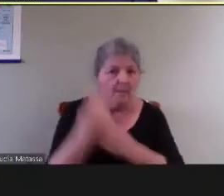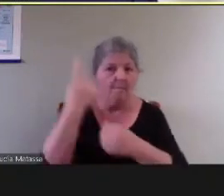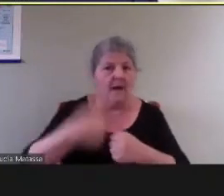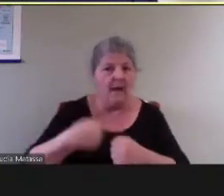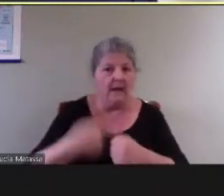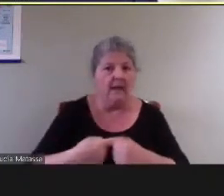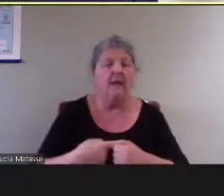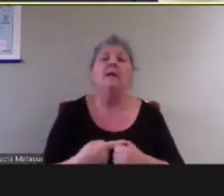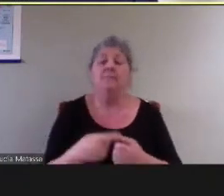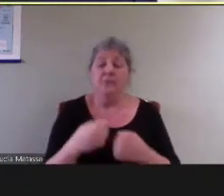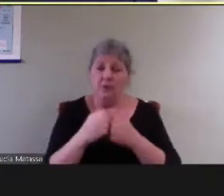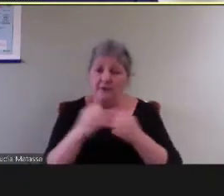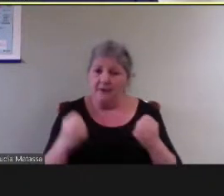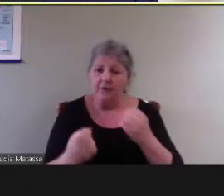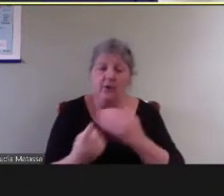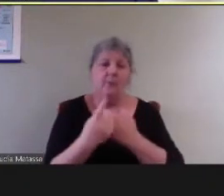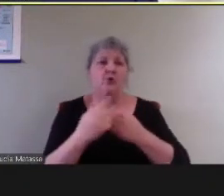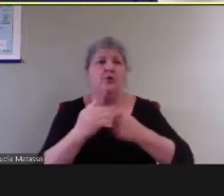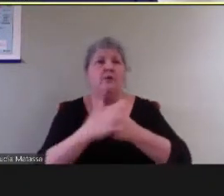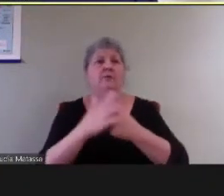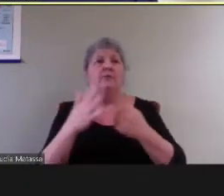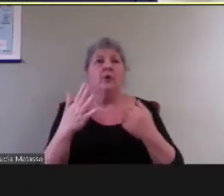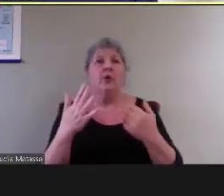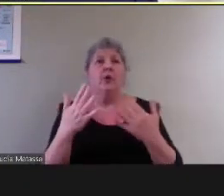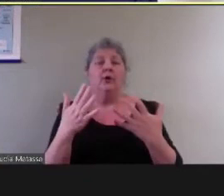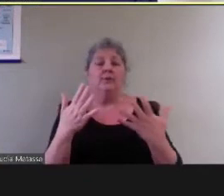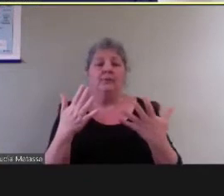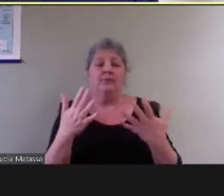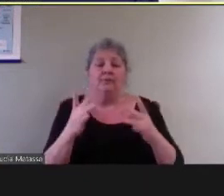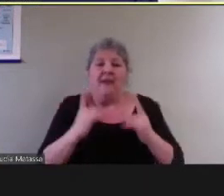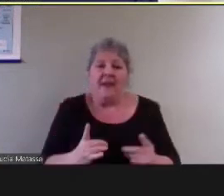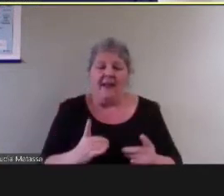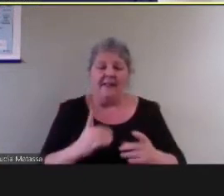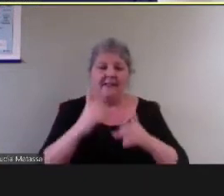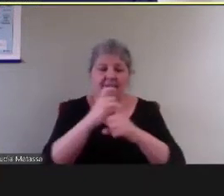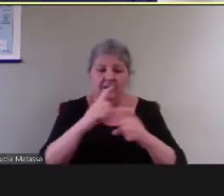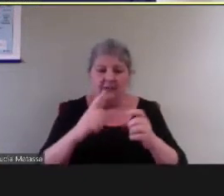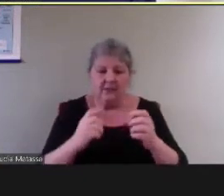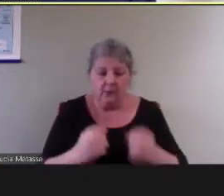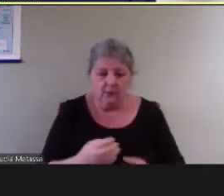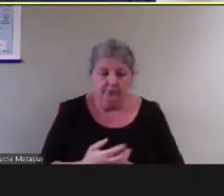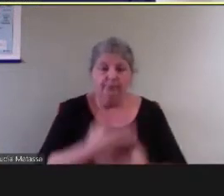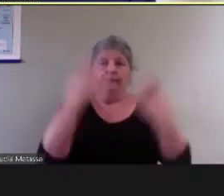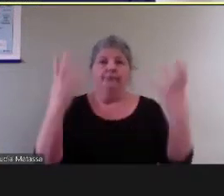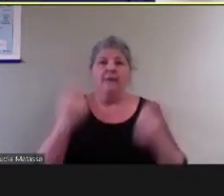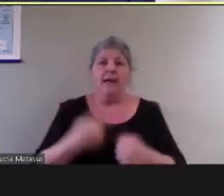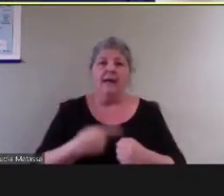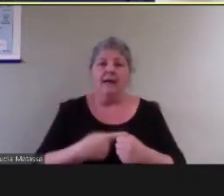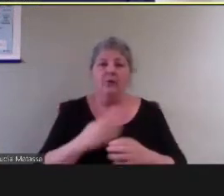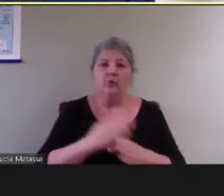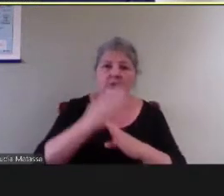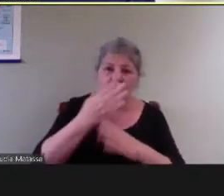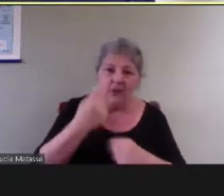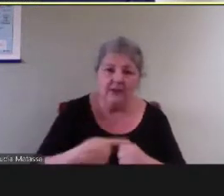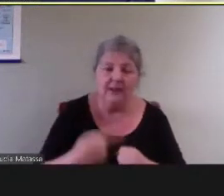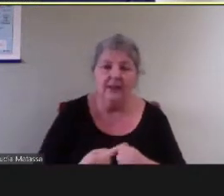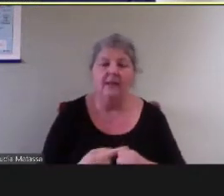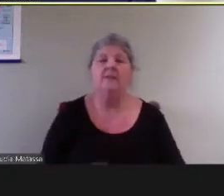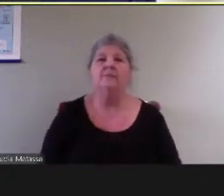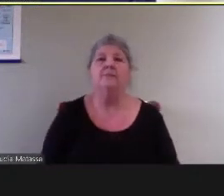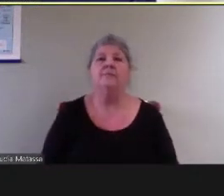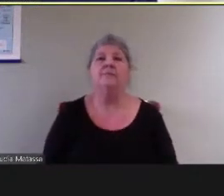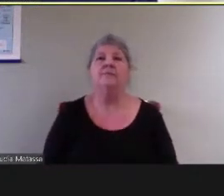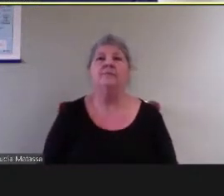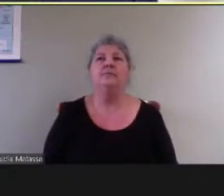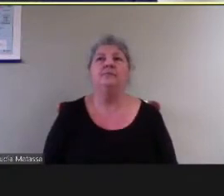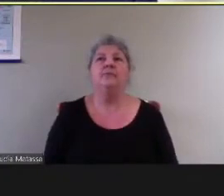every opportunity for an exacerbation of mental health difficulties. Prison is a uniquely challenging environment. Research